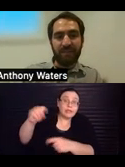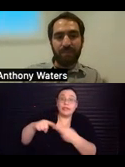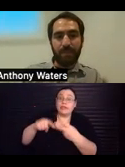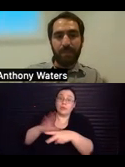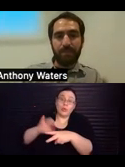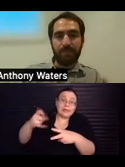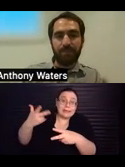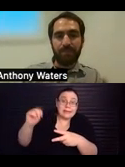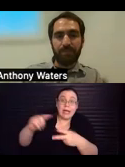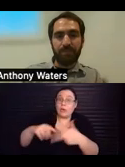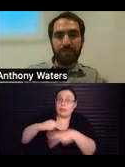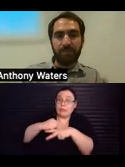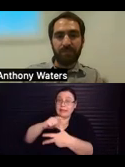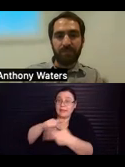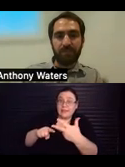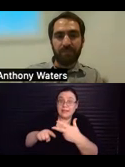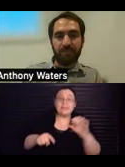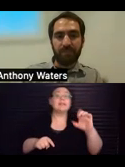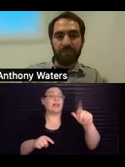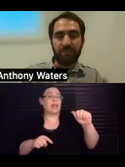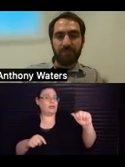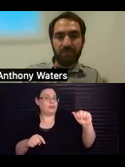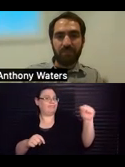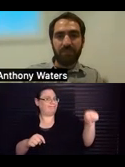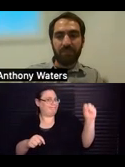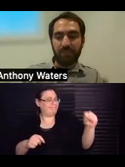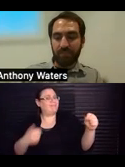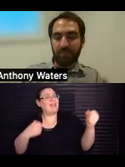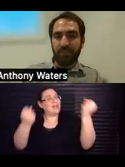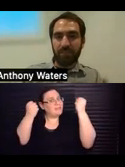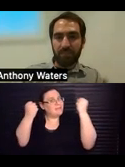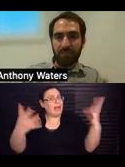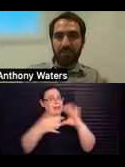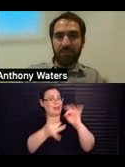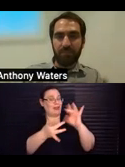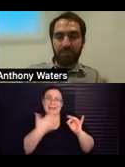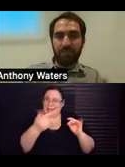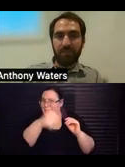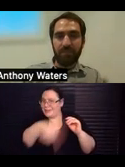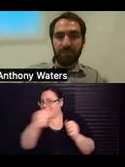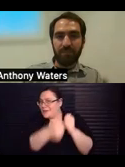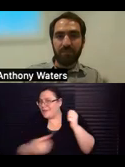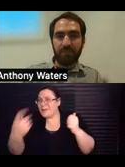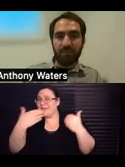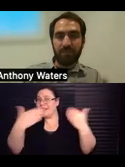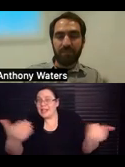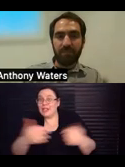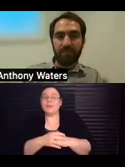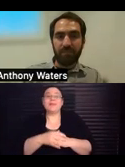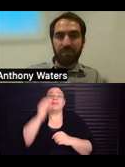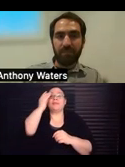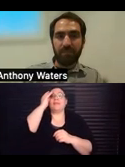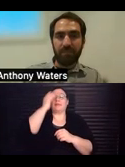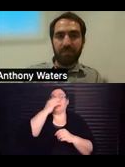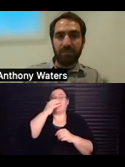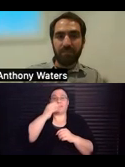factors? Yeah, we have a lot of comments. Thank you, everybody. So a